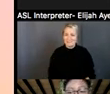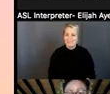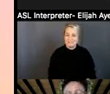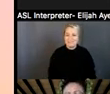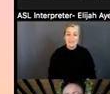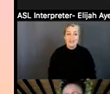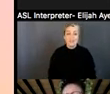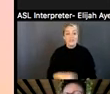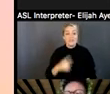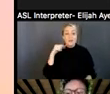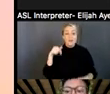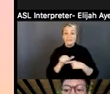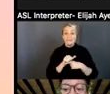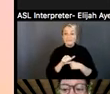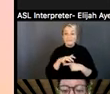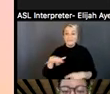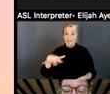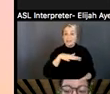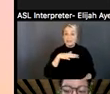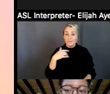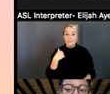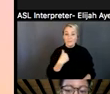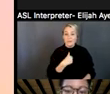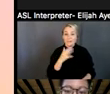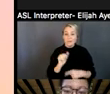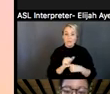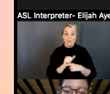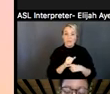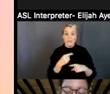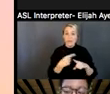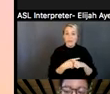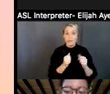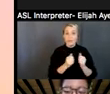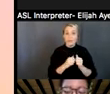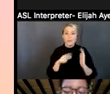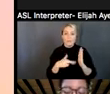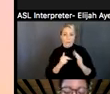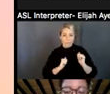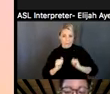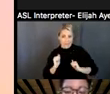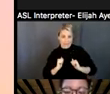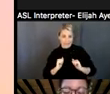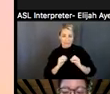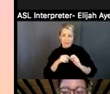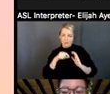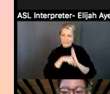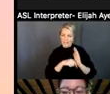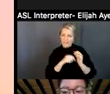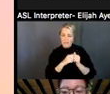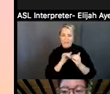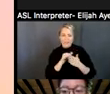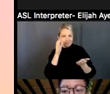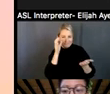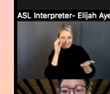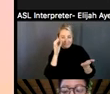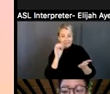space, we're going to practice conflict through role plays, deepening in the somatic listening that Meenadchi